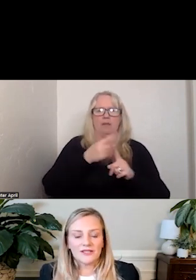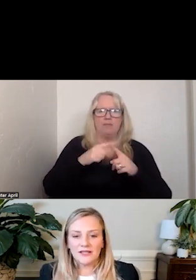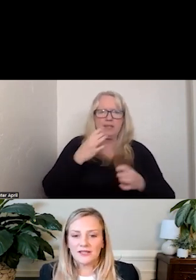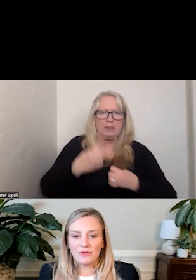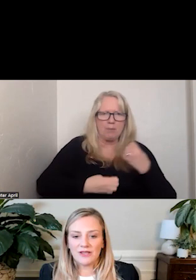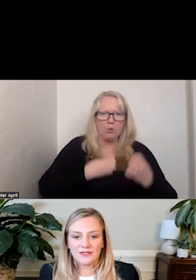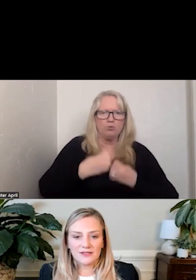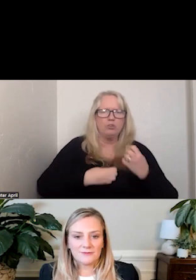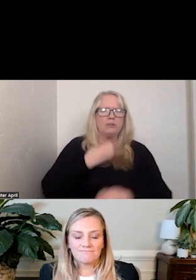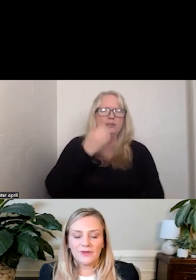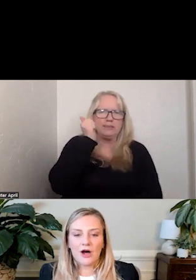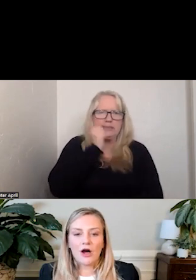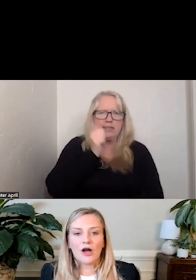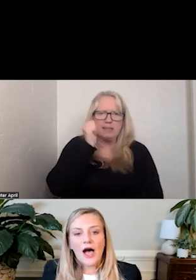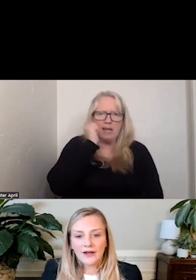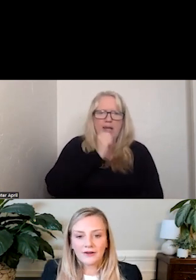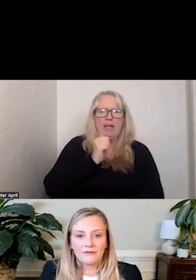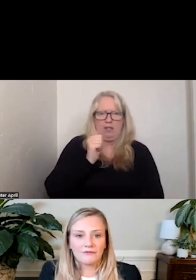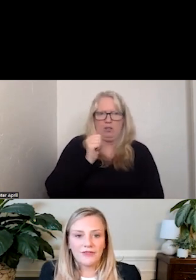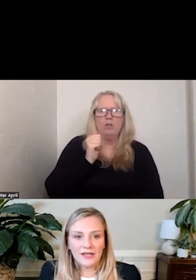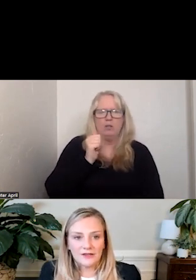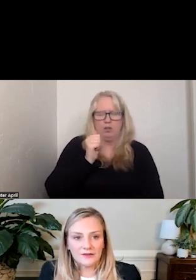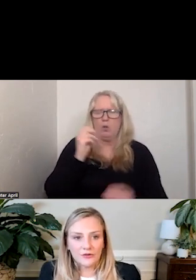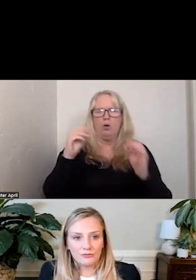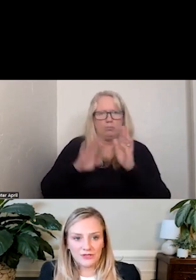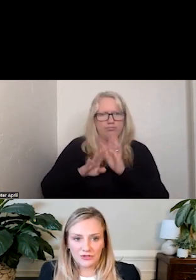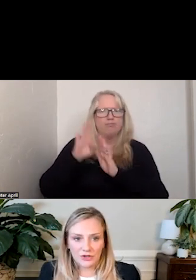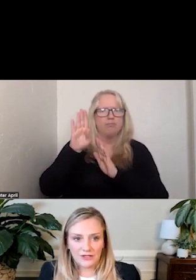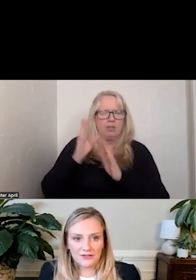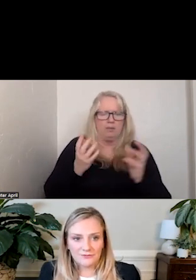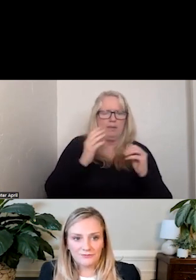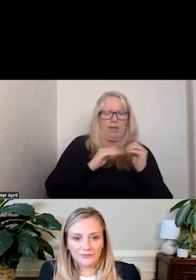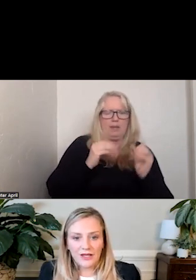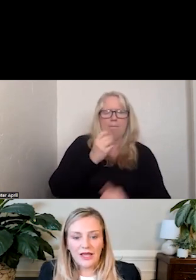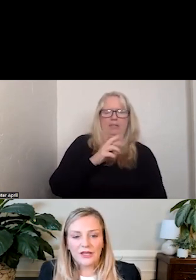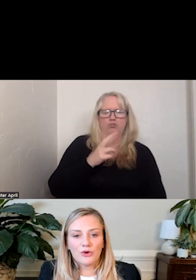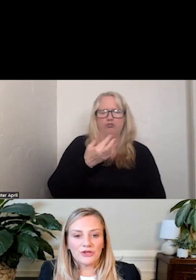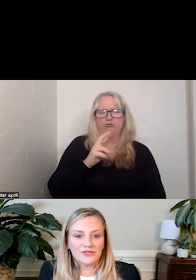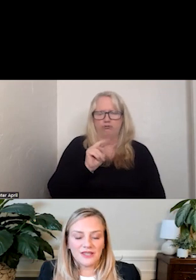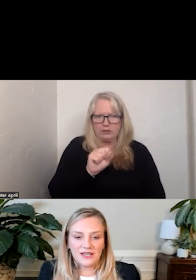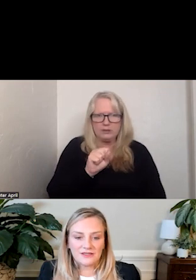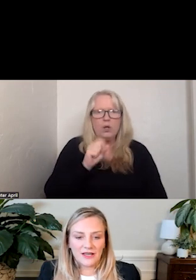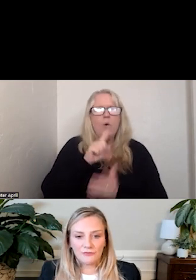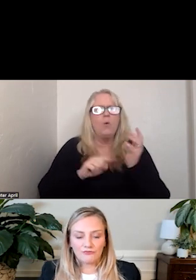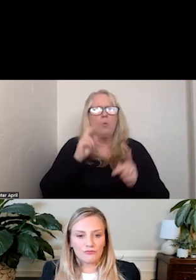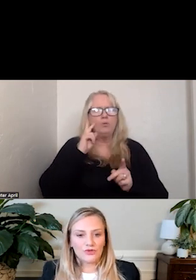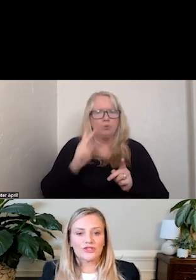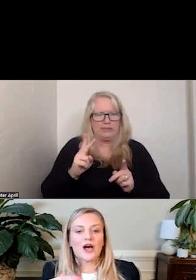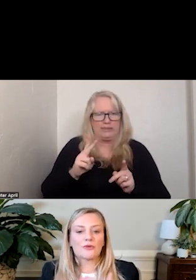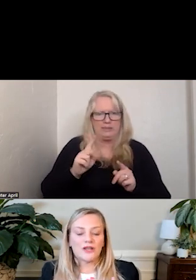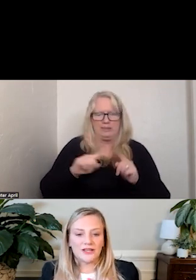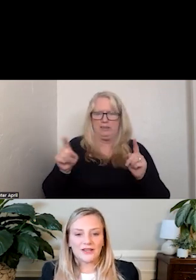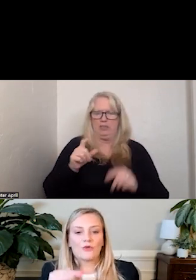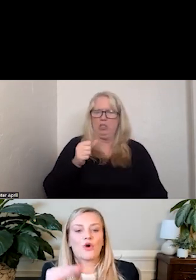on a day-to-day basis are higher than Mr. Green's. What you see is that